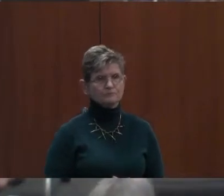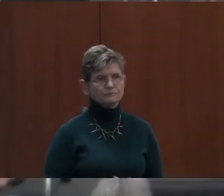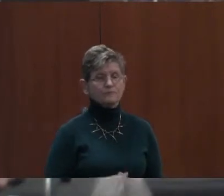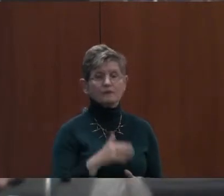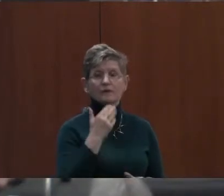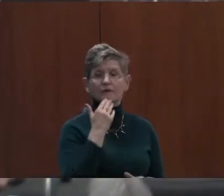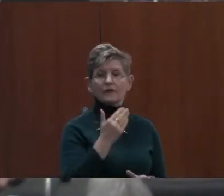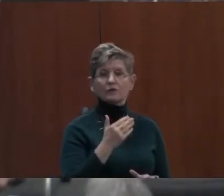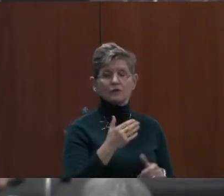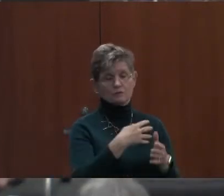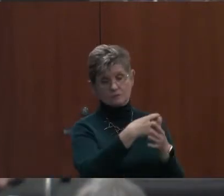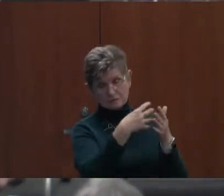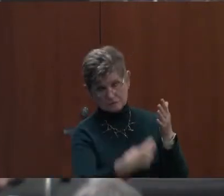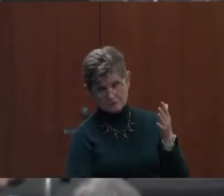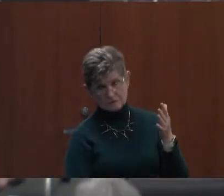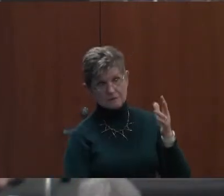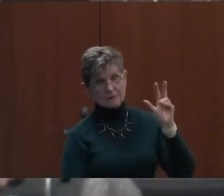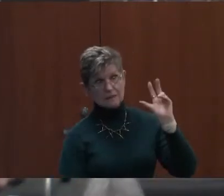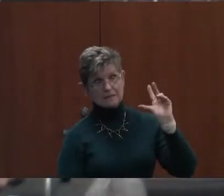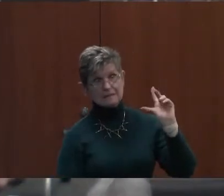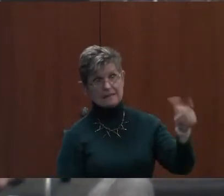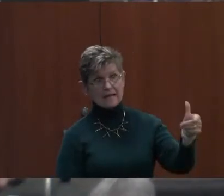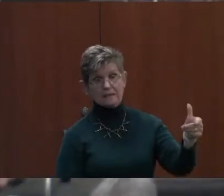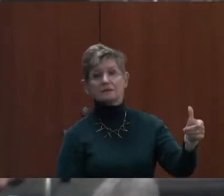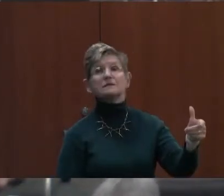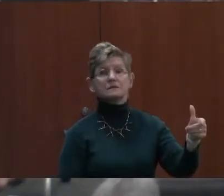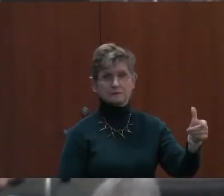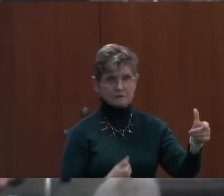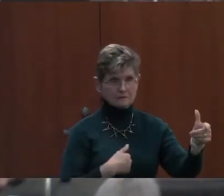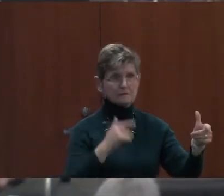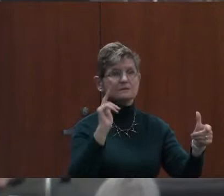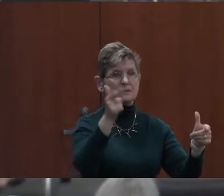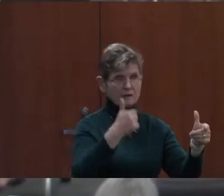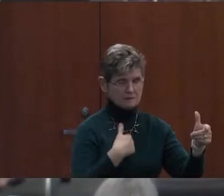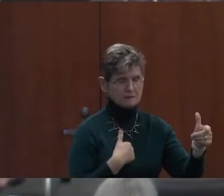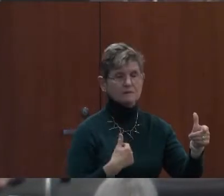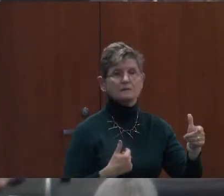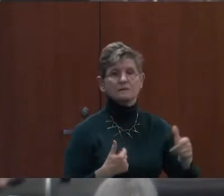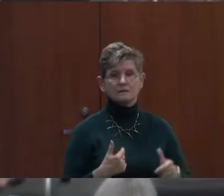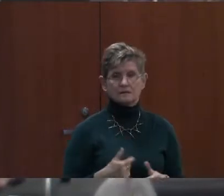Thank you, Mr. Bickford. Is there a second? Second? Thank you, Mrs. Murray.